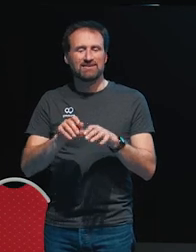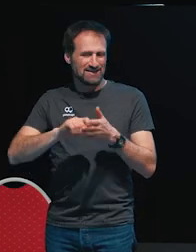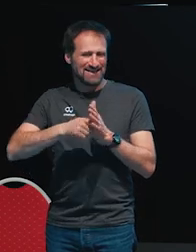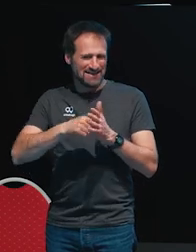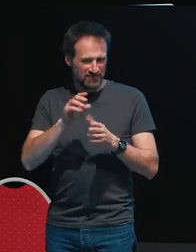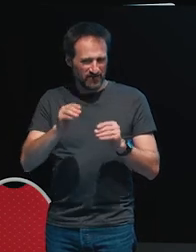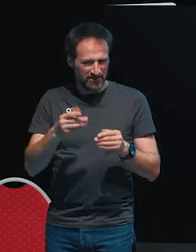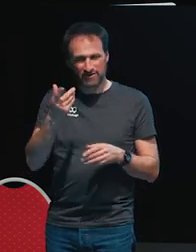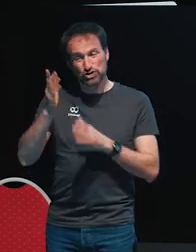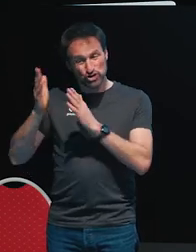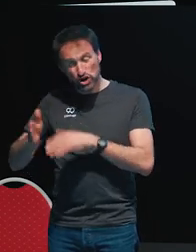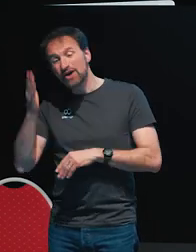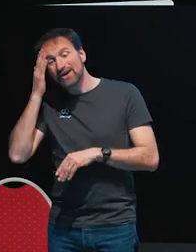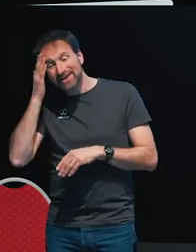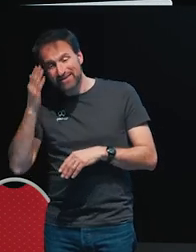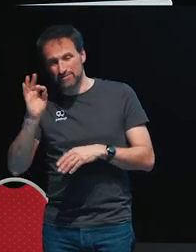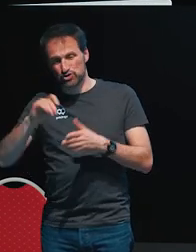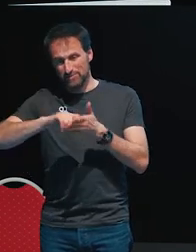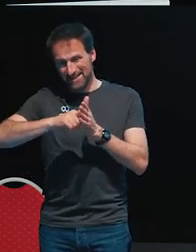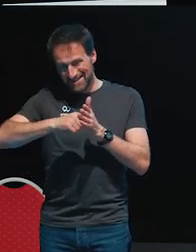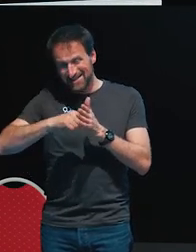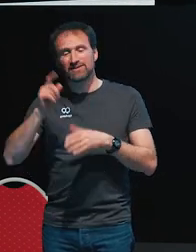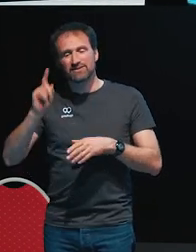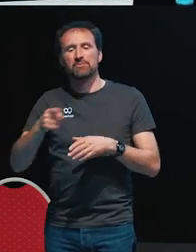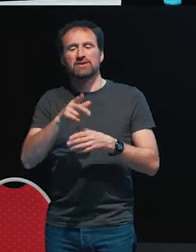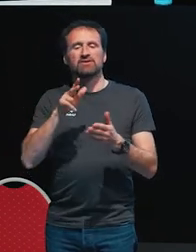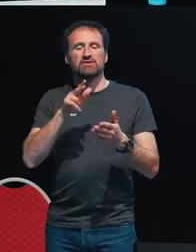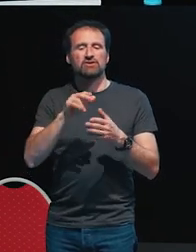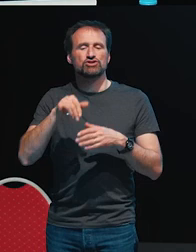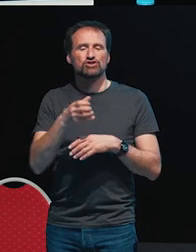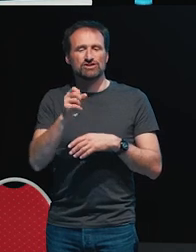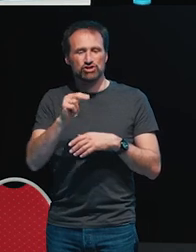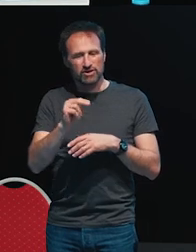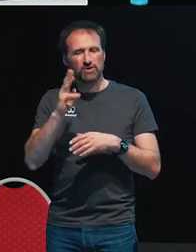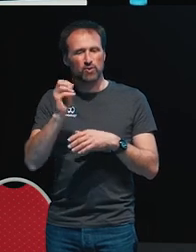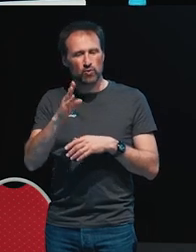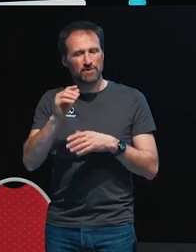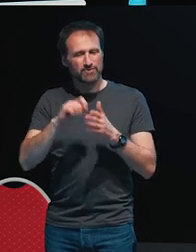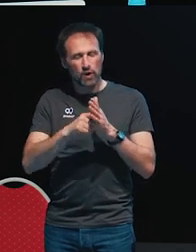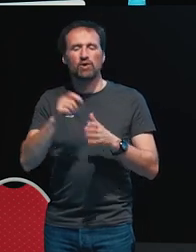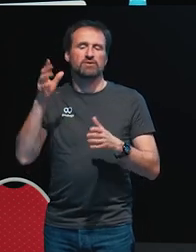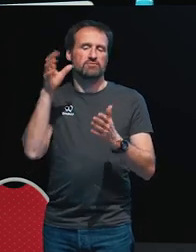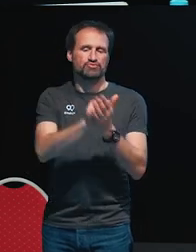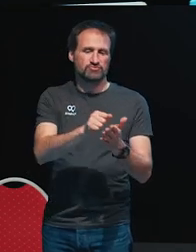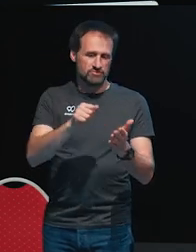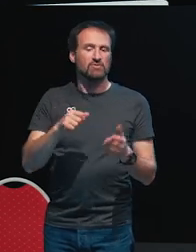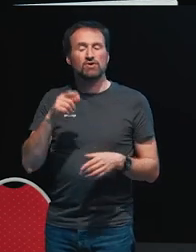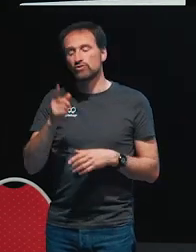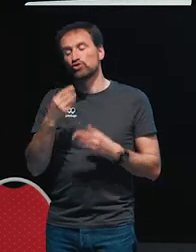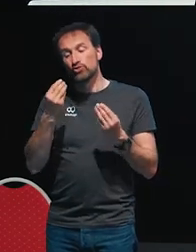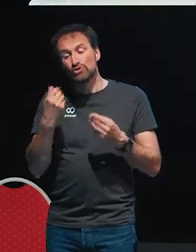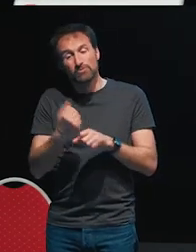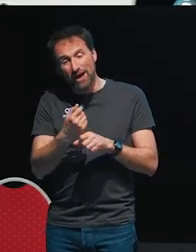with which it needs to prove the authenticity of the JSON Web Token. And that's usually done with a JSON Web Key,